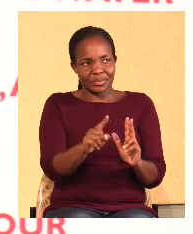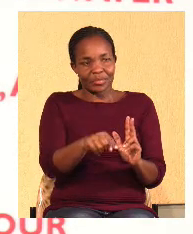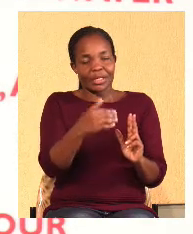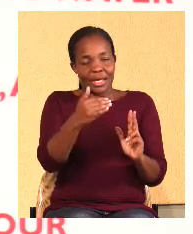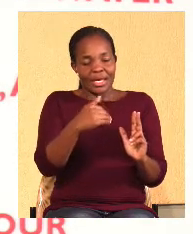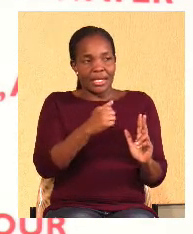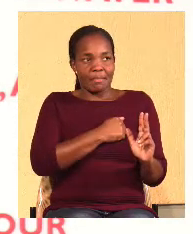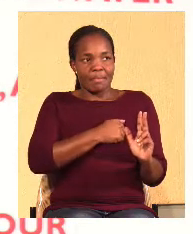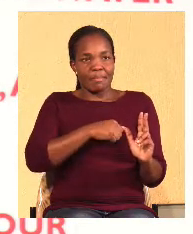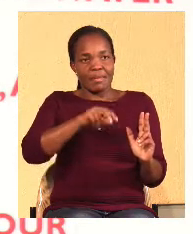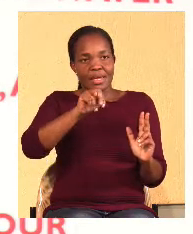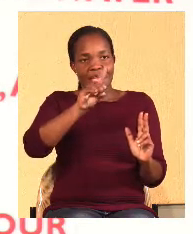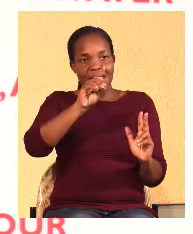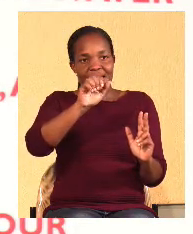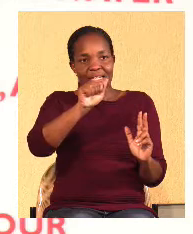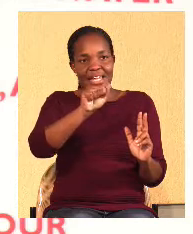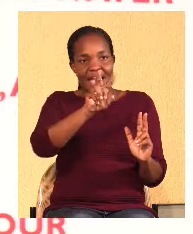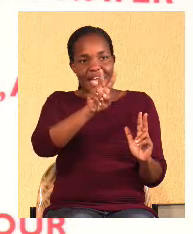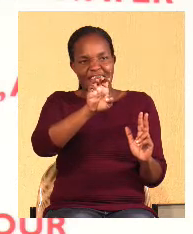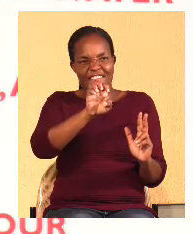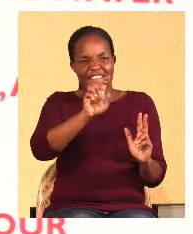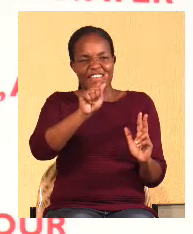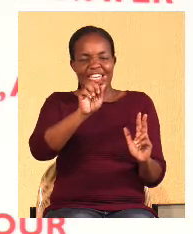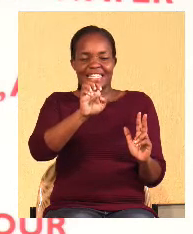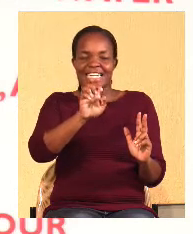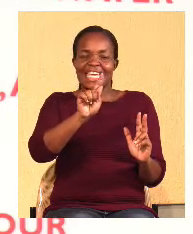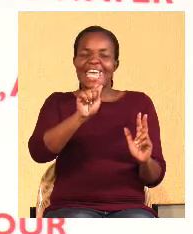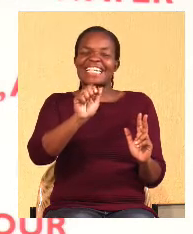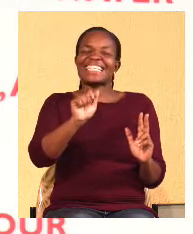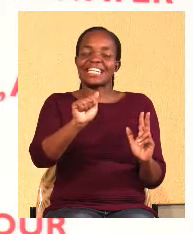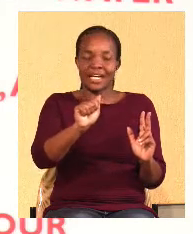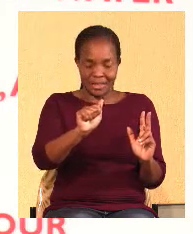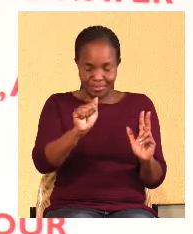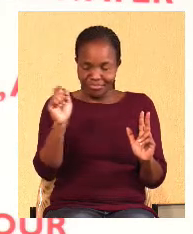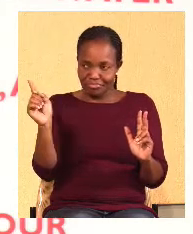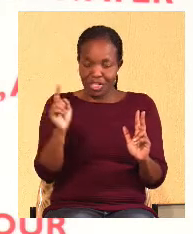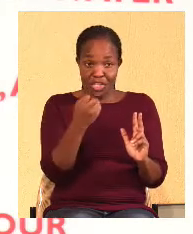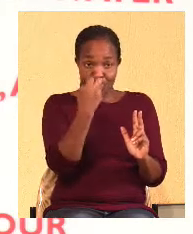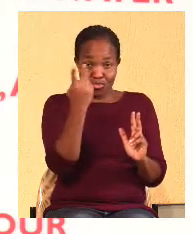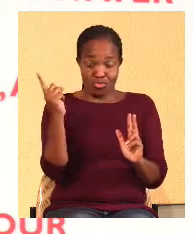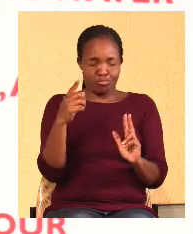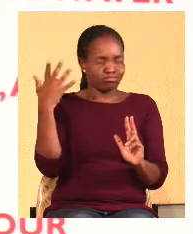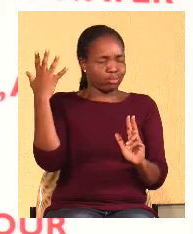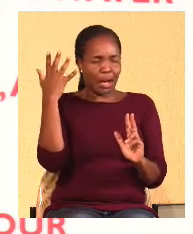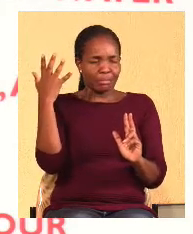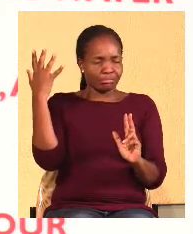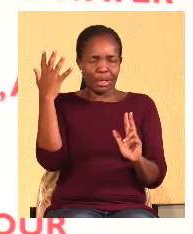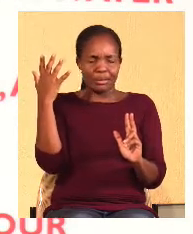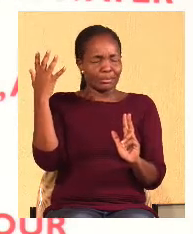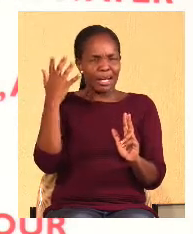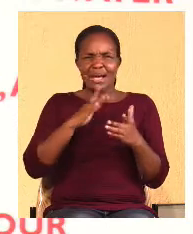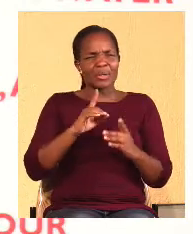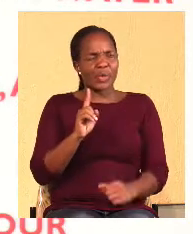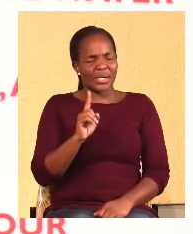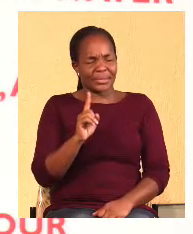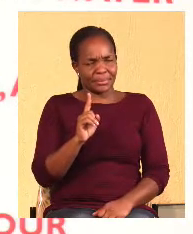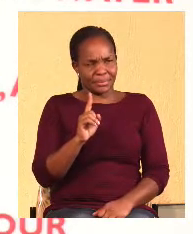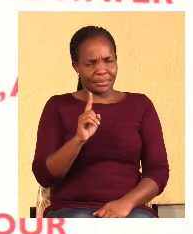Ndaveteta, excuse me for that. And sorry if I'm not saying it correctly. They are going to give us an update on